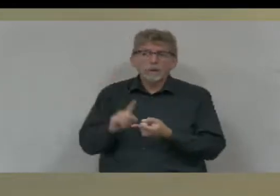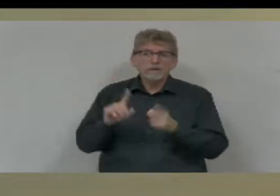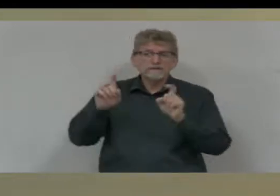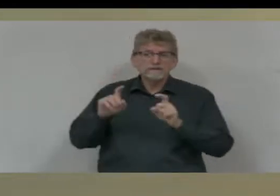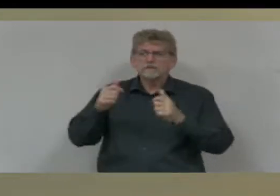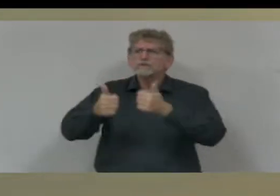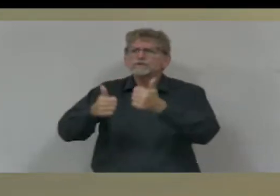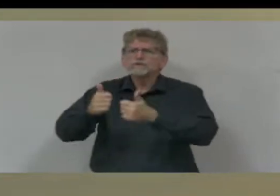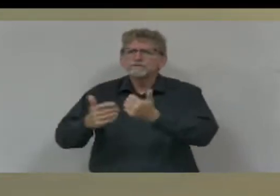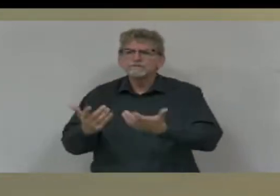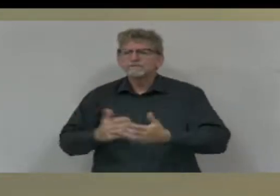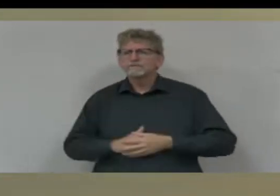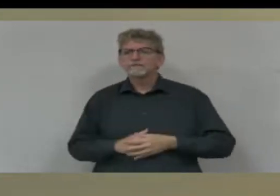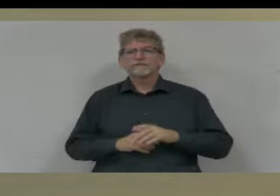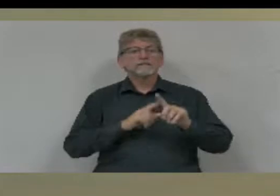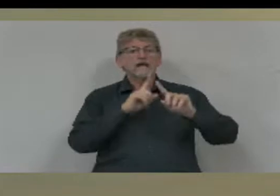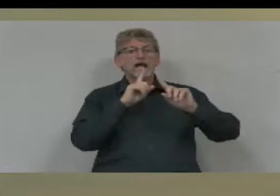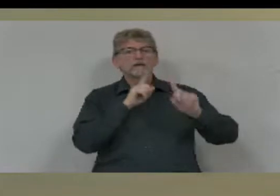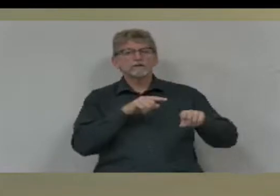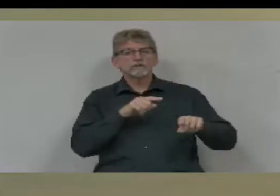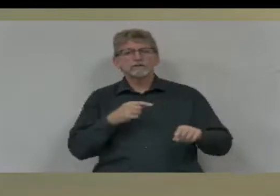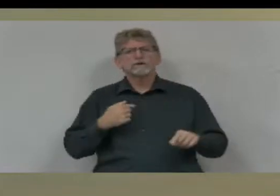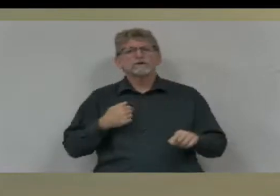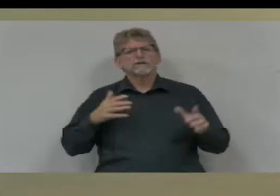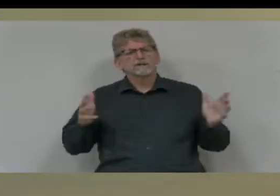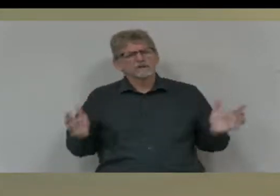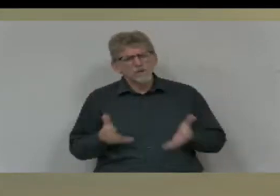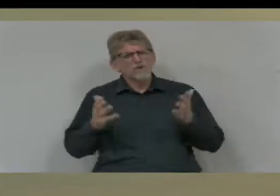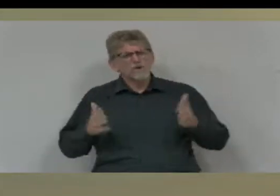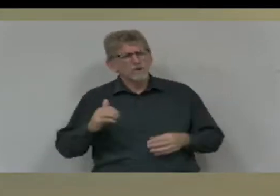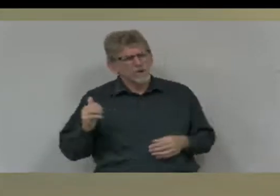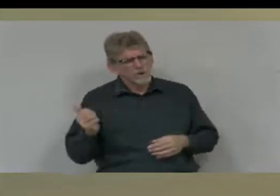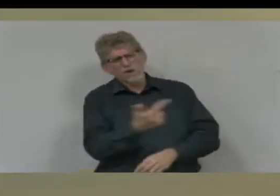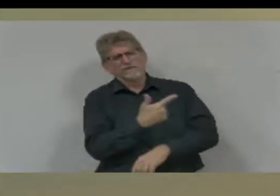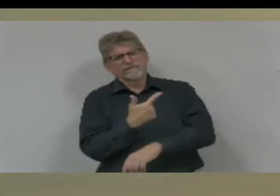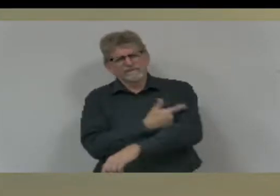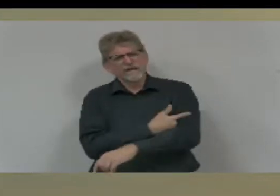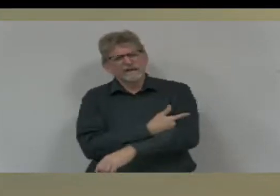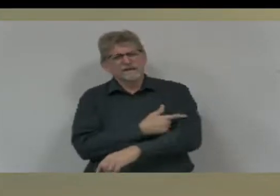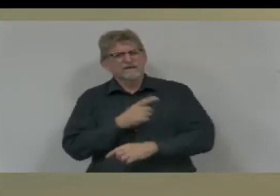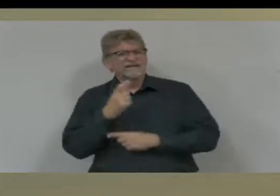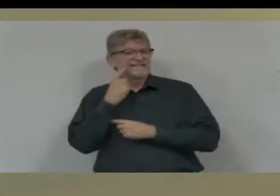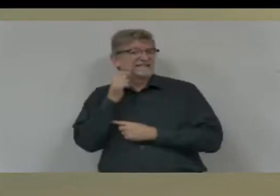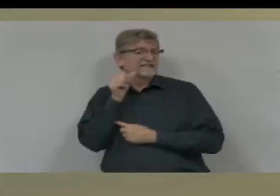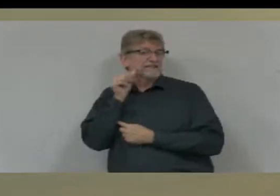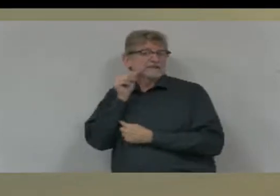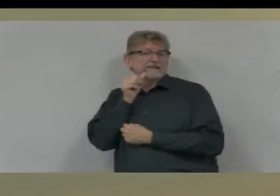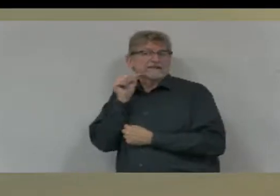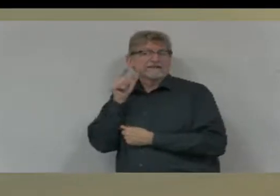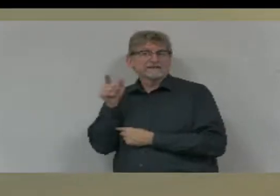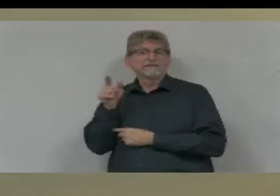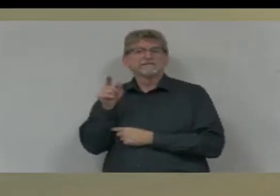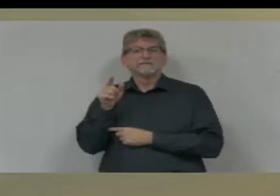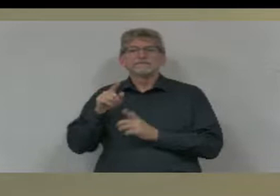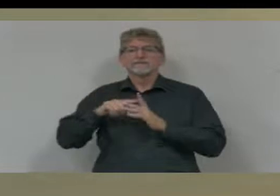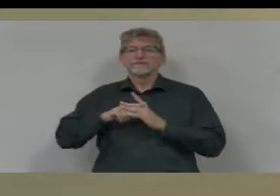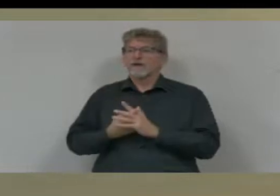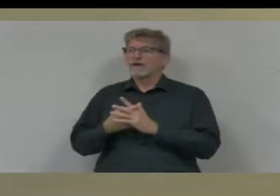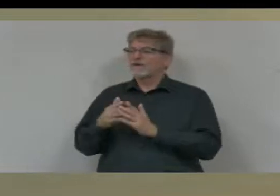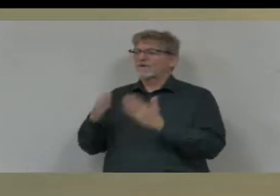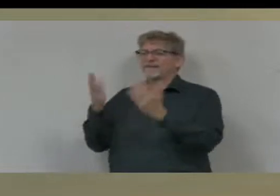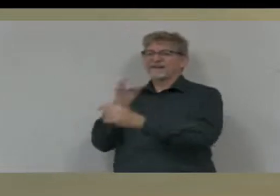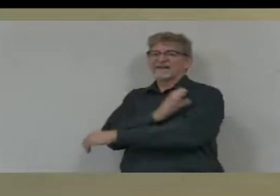first of all, we're really pushing hard to get everyone vaccinated. We started our clinic just yesterday at noon, so we're super excited. We got